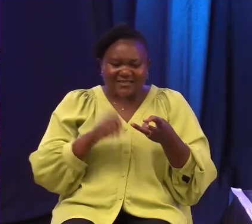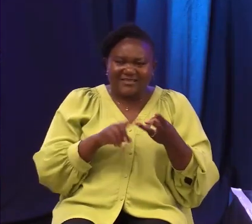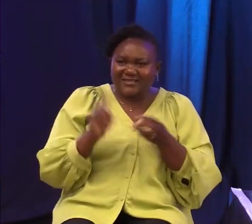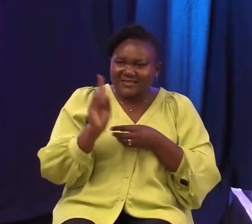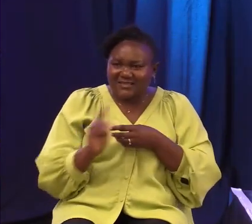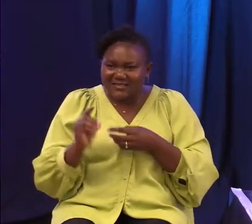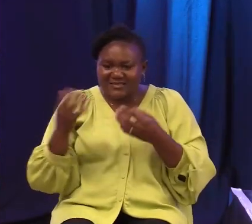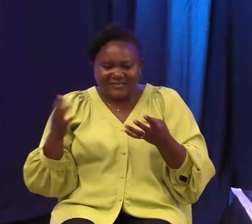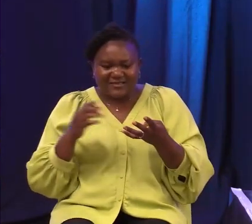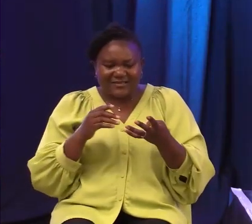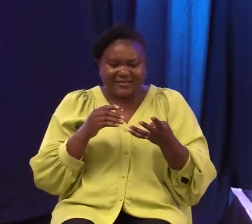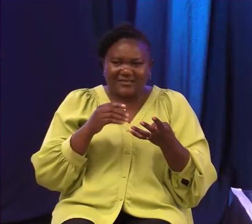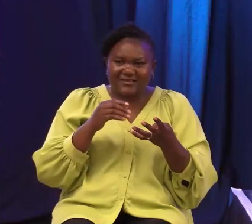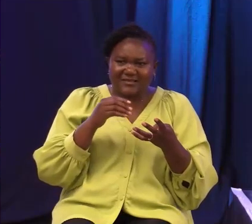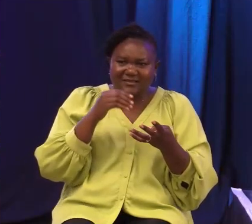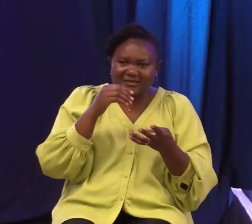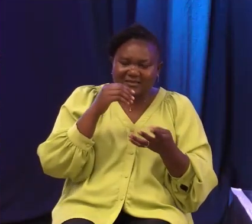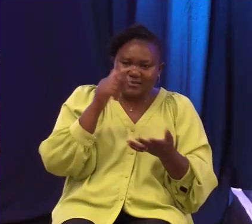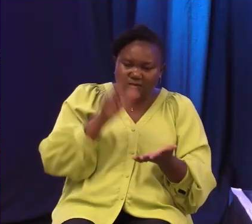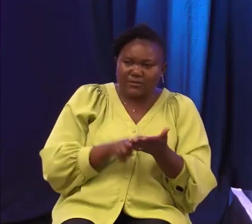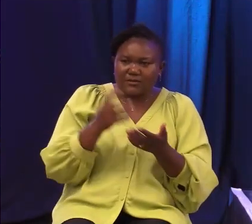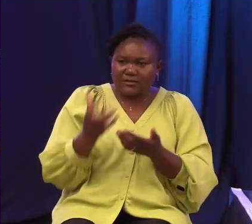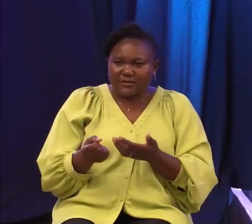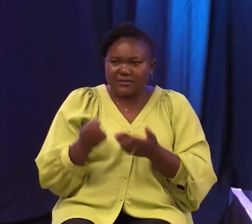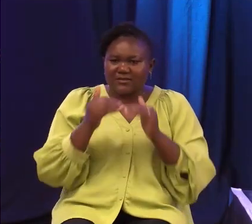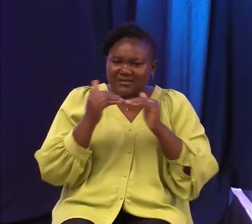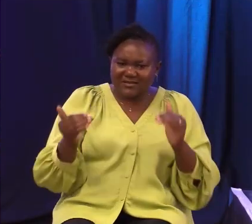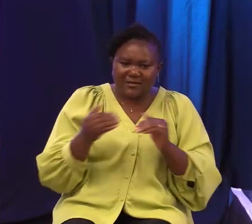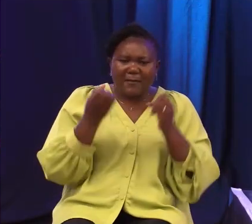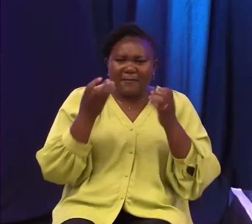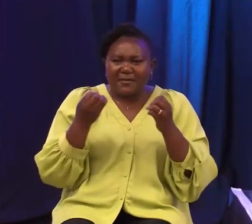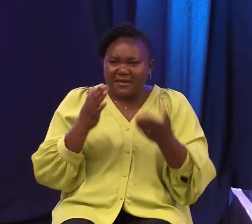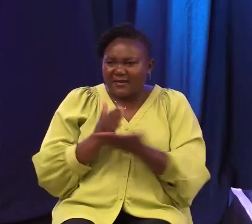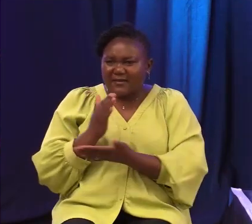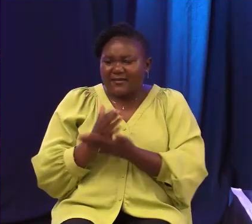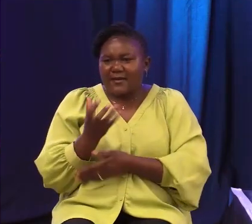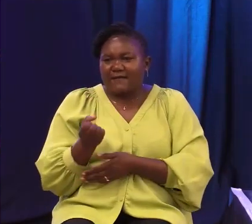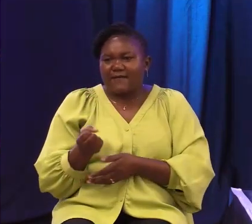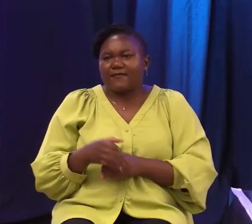democratic rights, legal rights, and equality, and so on and so forth.